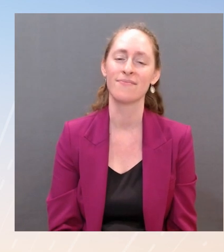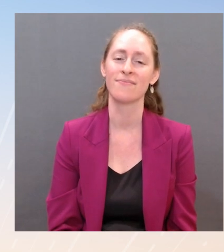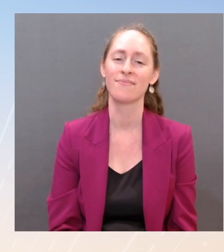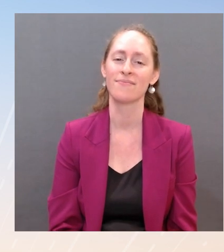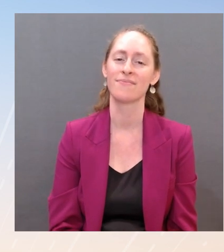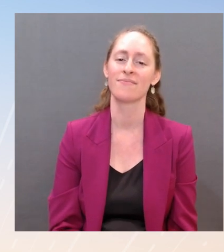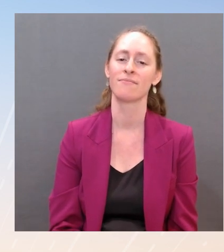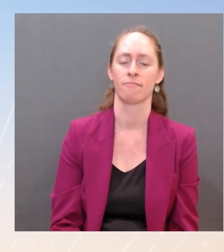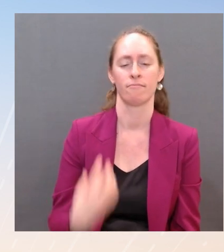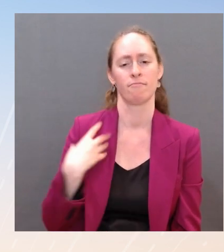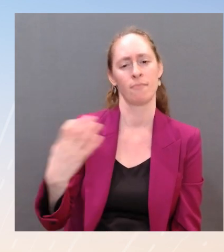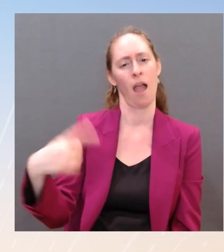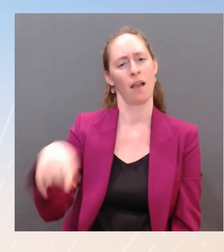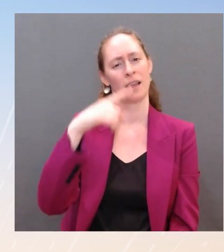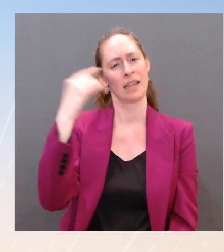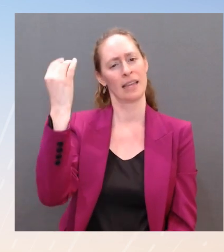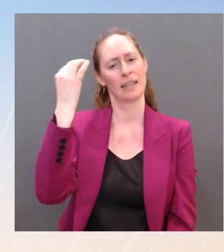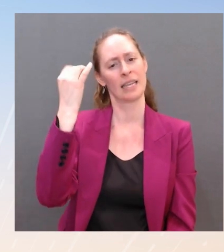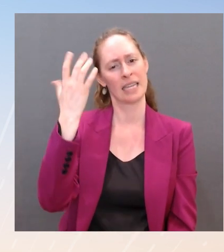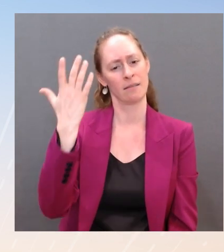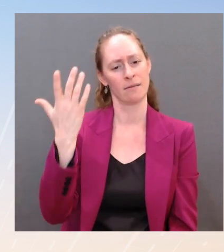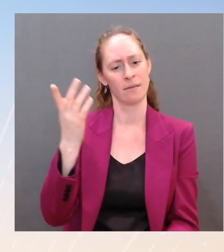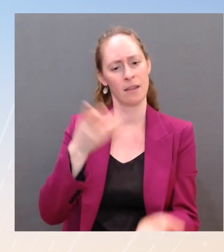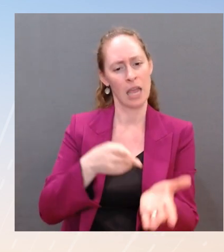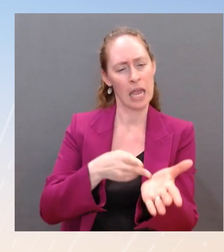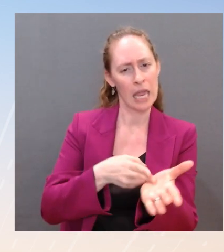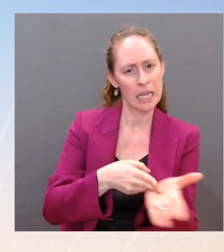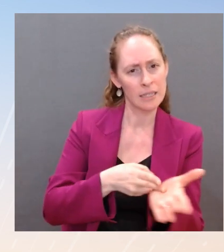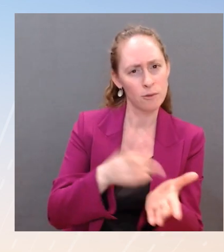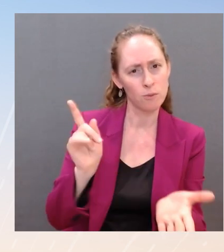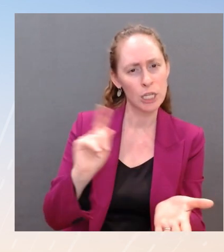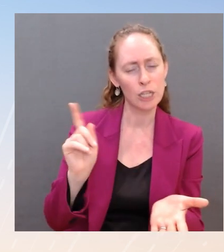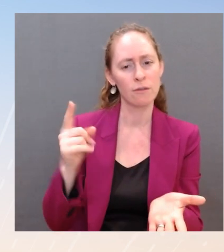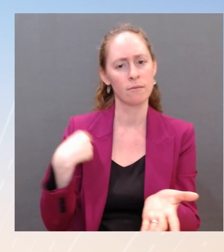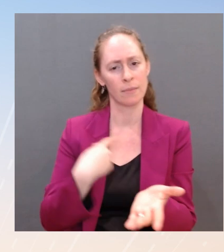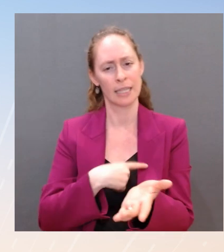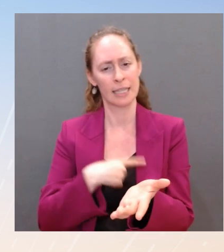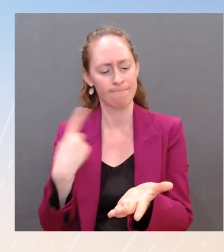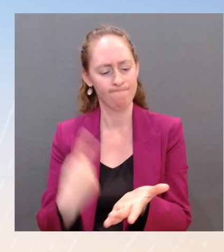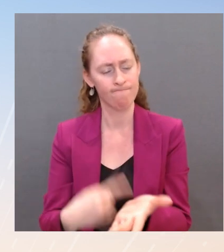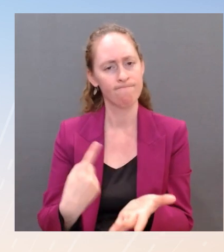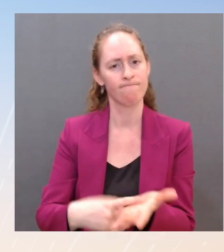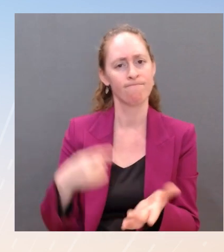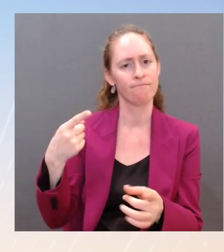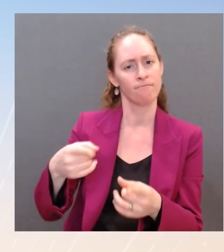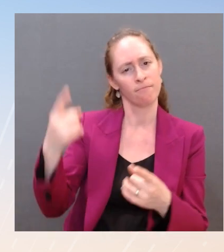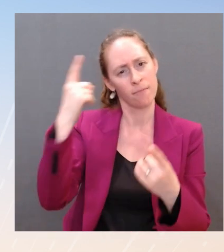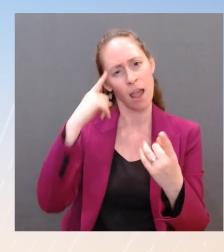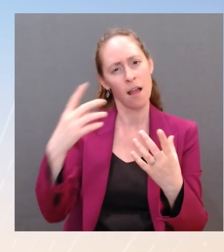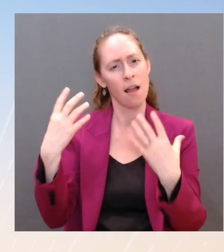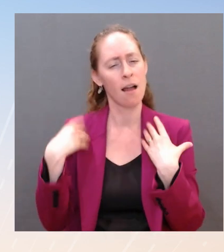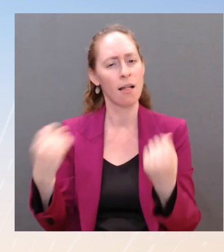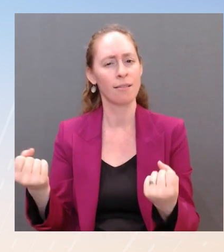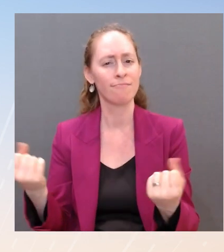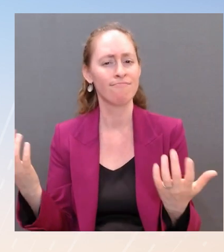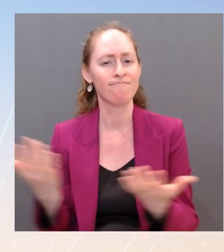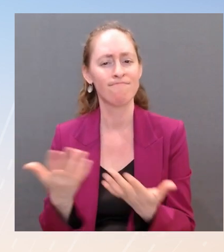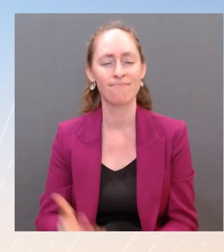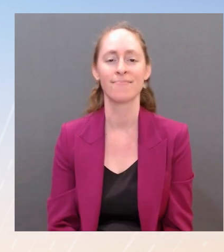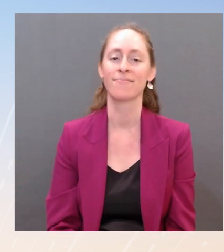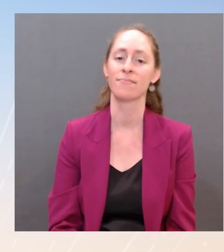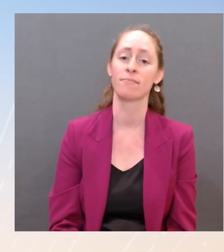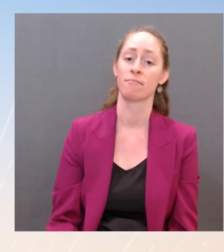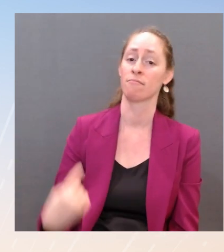mental health. For a really long time, I felt like I didn't have any value in the world if I wasn't like bubbly and smiling, like there,